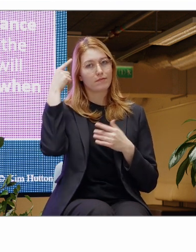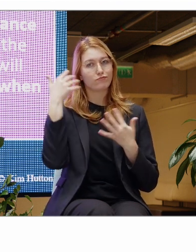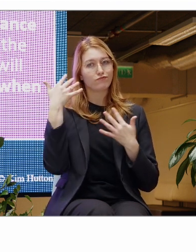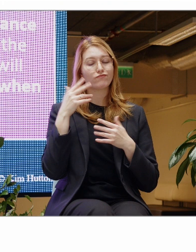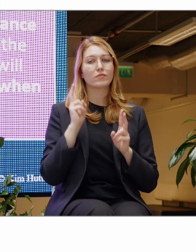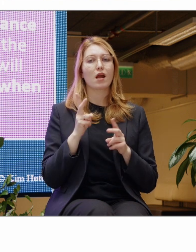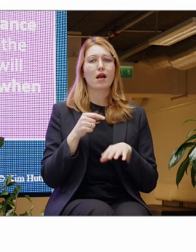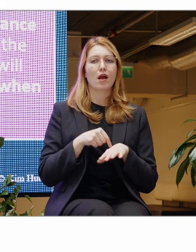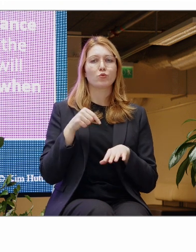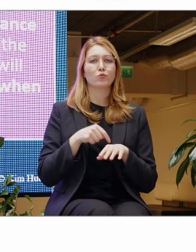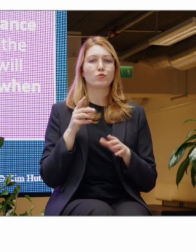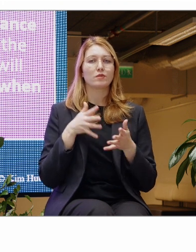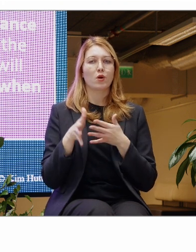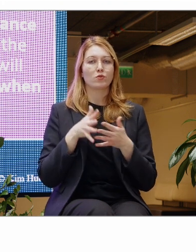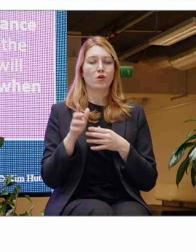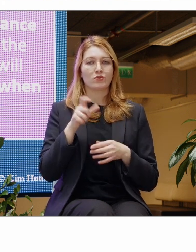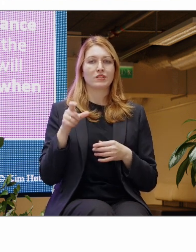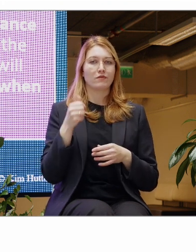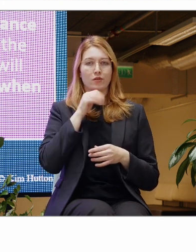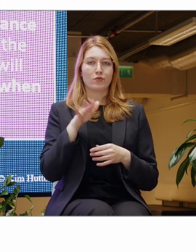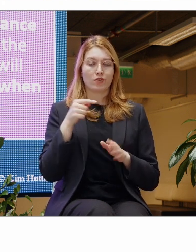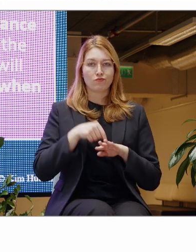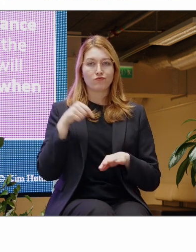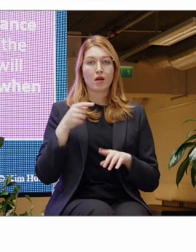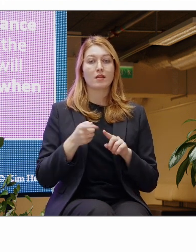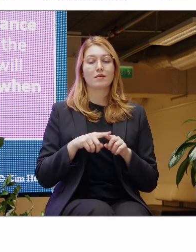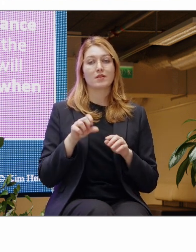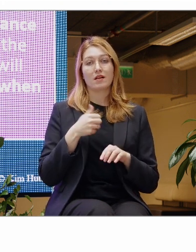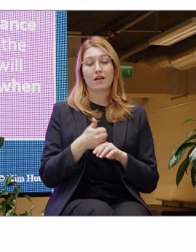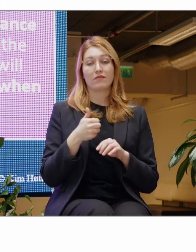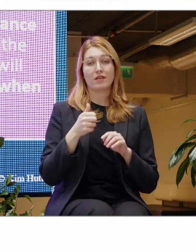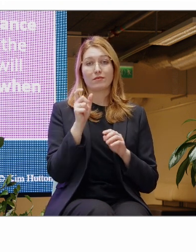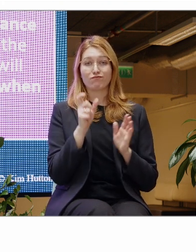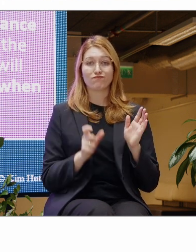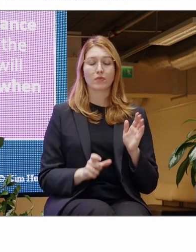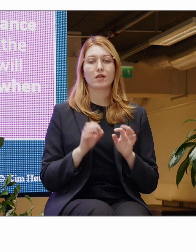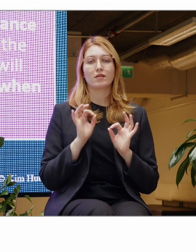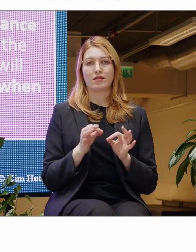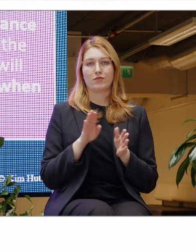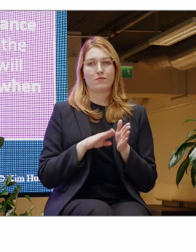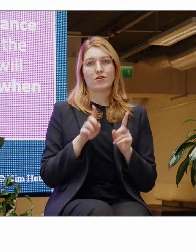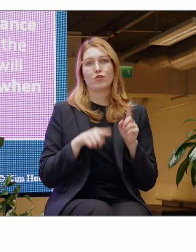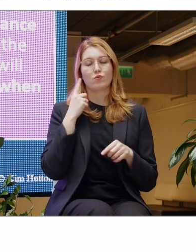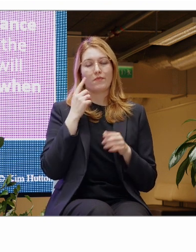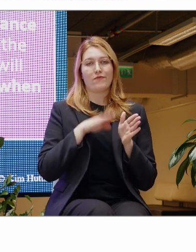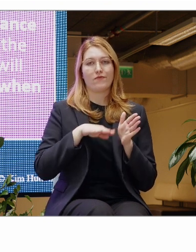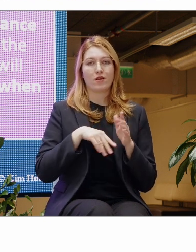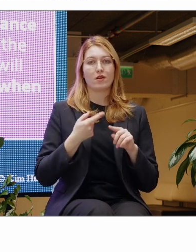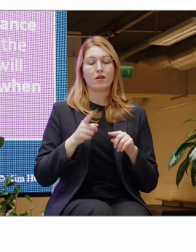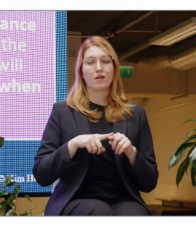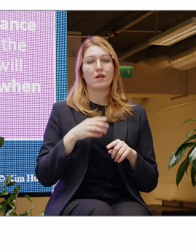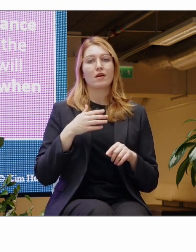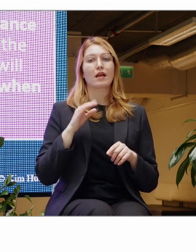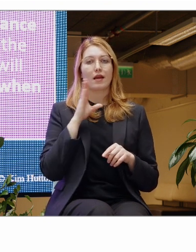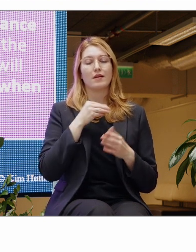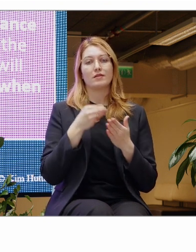senses going forward. So these are quite insightful quotes from something that was really quite simple because we were able to